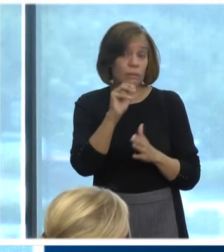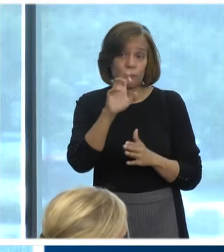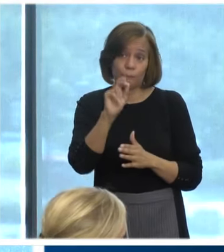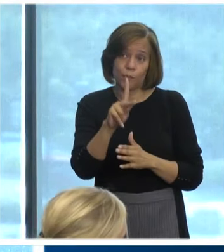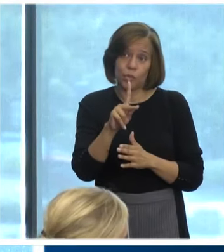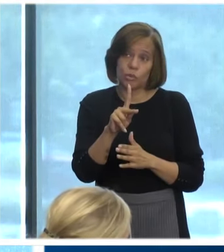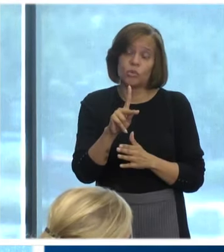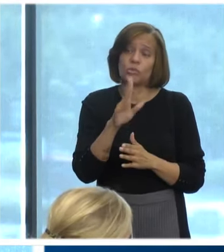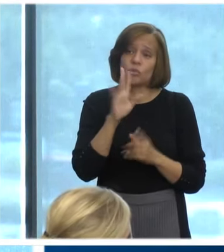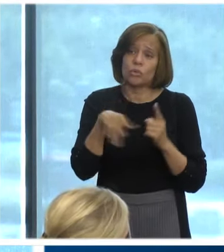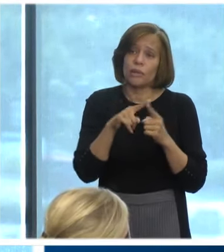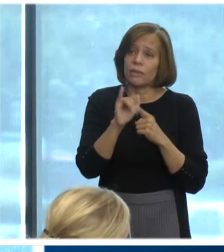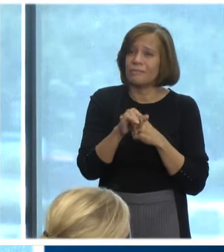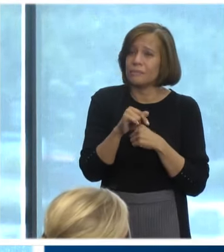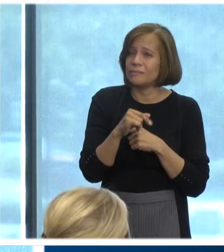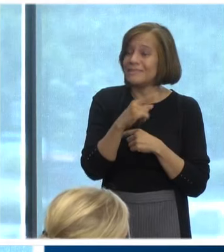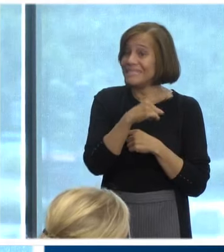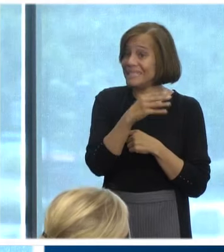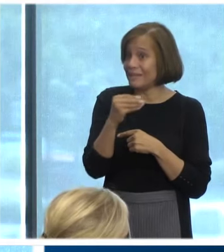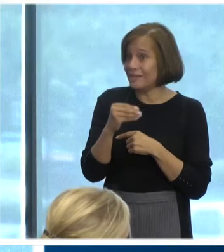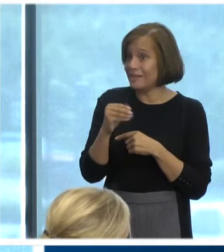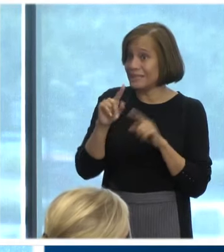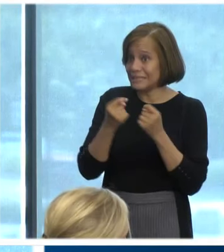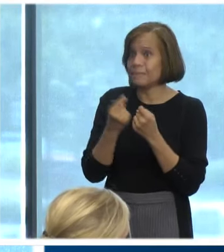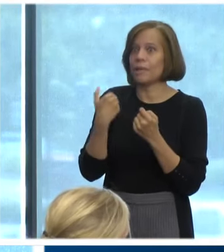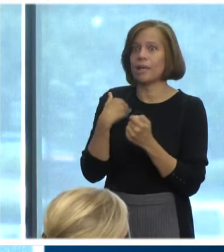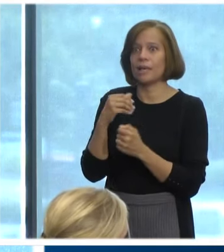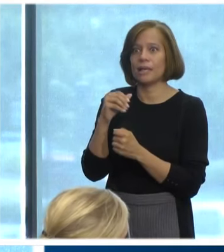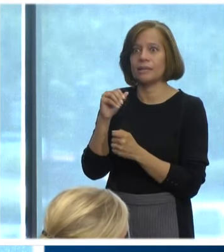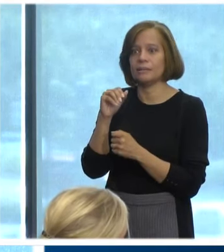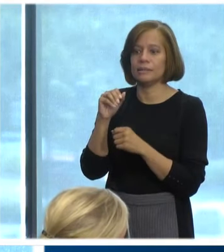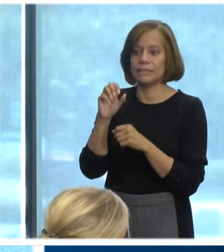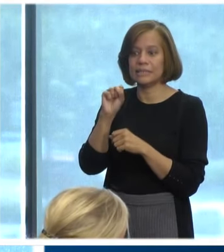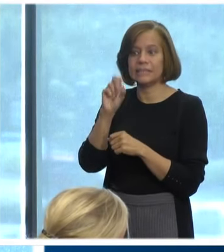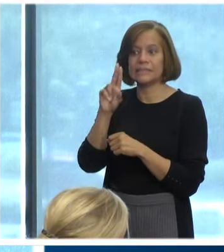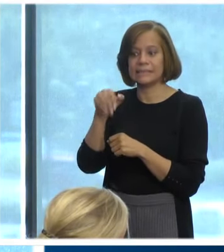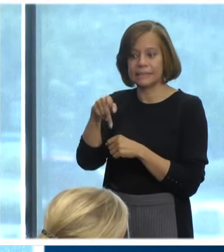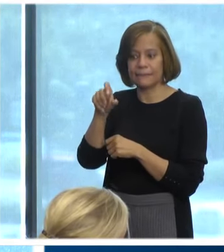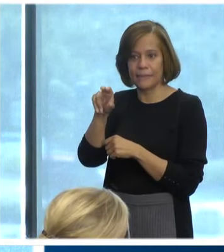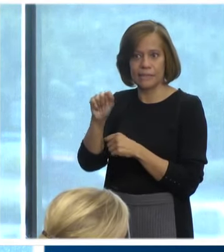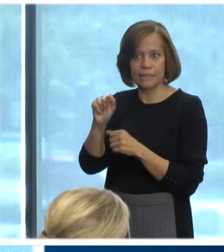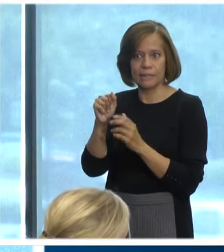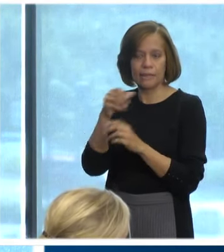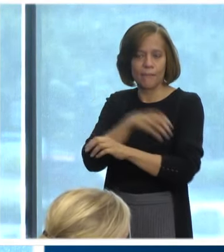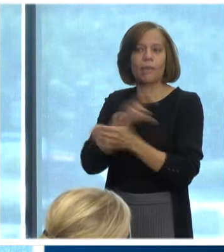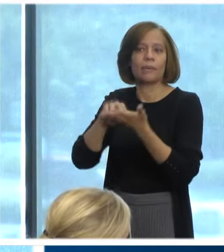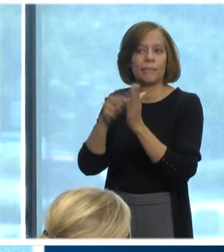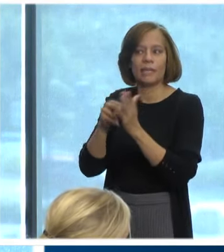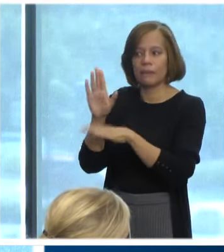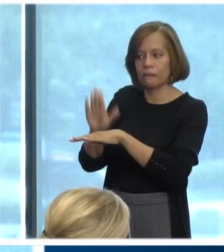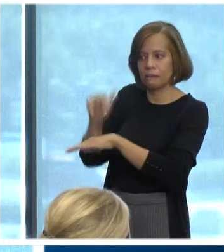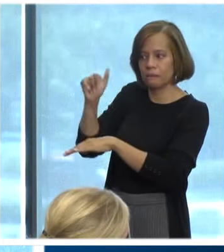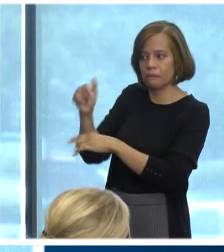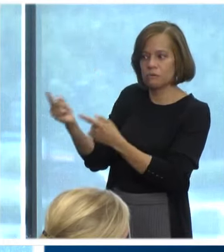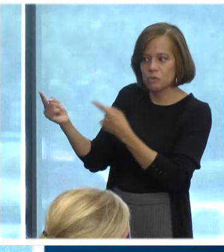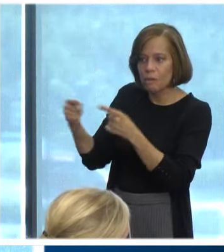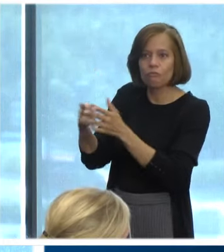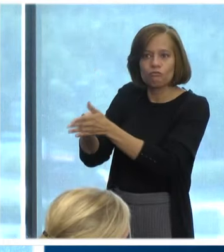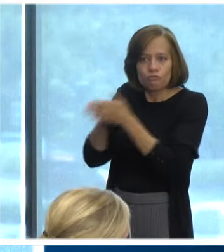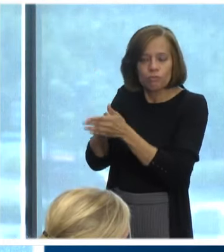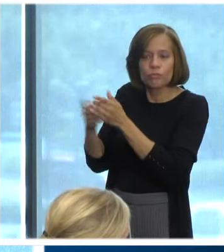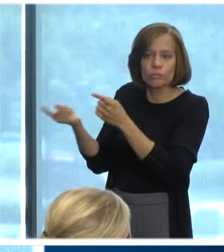that. If he and his team would have had subpoena power, to help with these independent investigations,